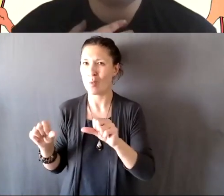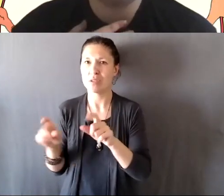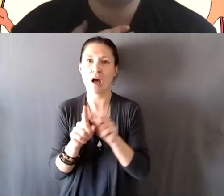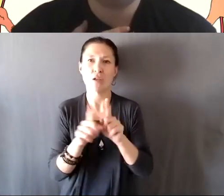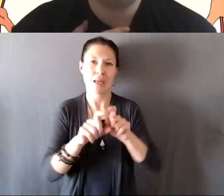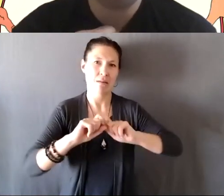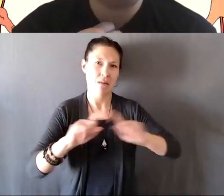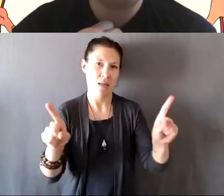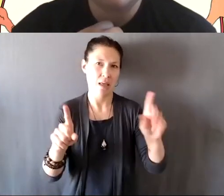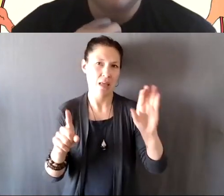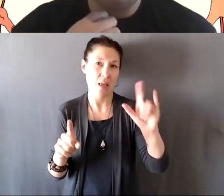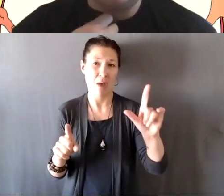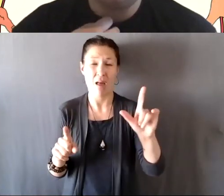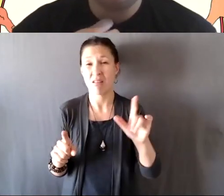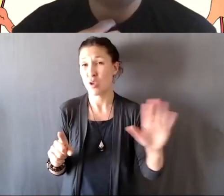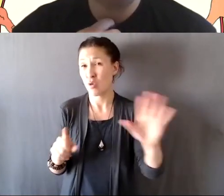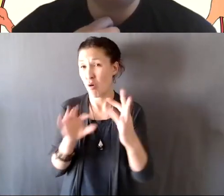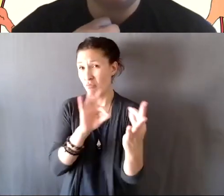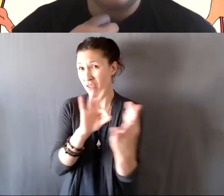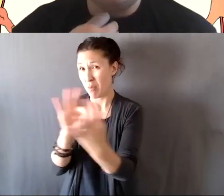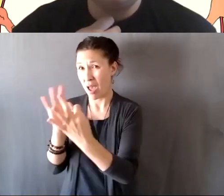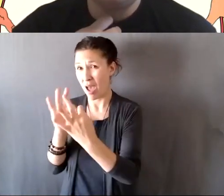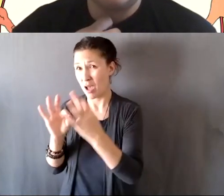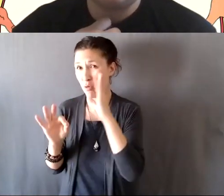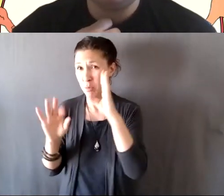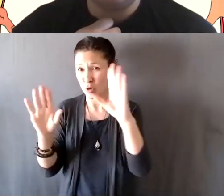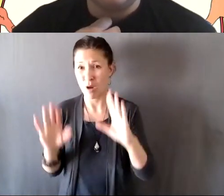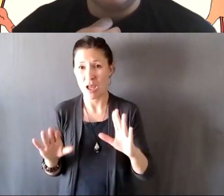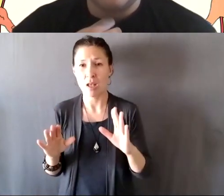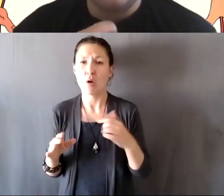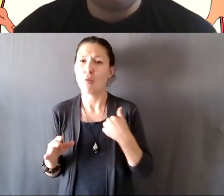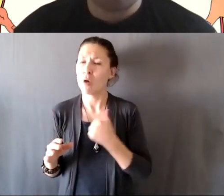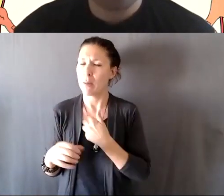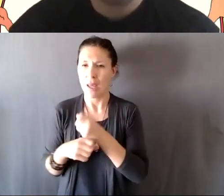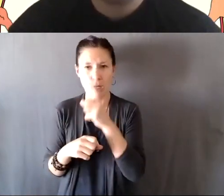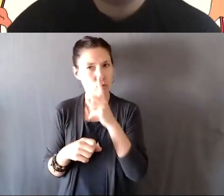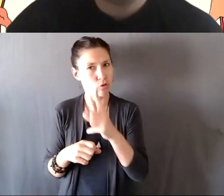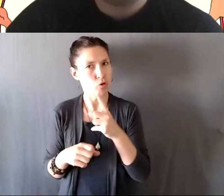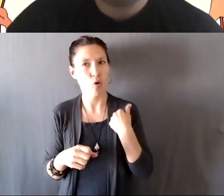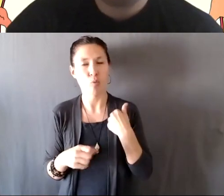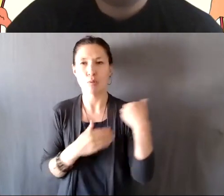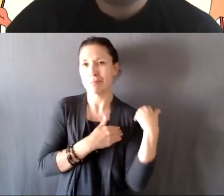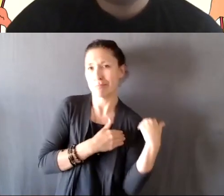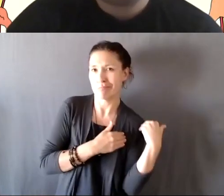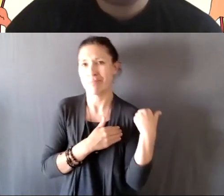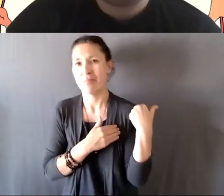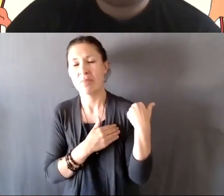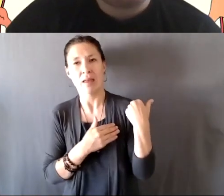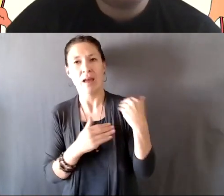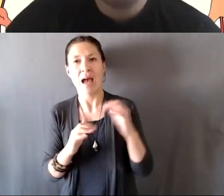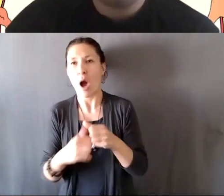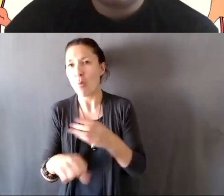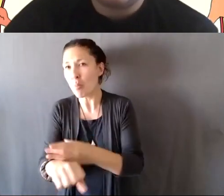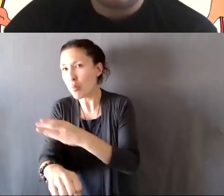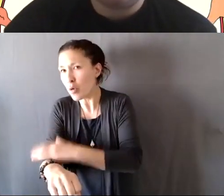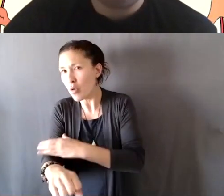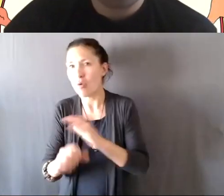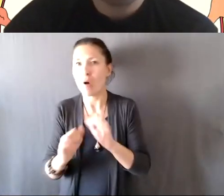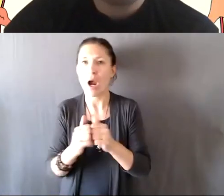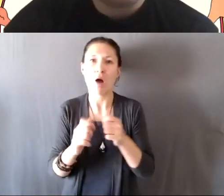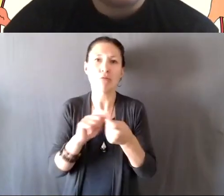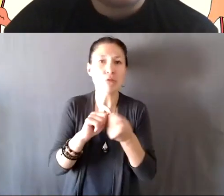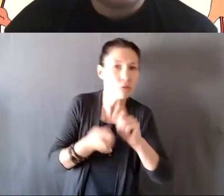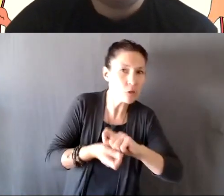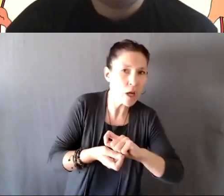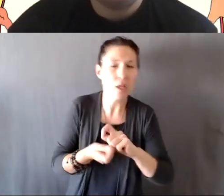would love to hear your feedback. We always want to be accountable to our community, and we're always looking for ways to do better and grow.